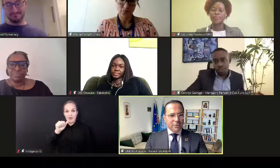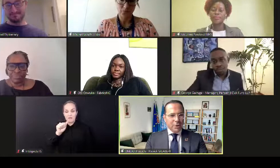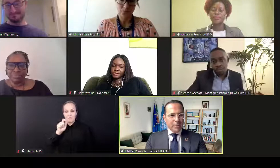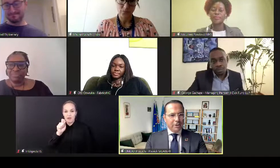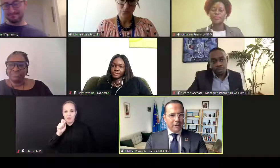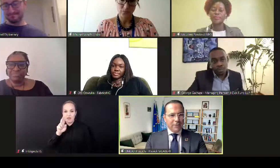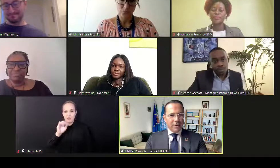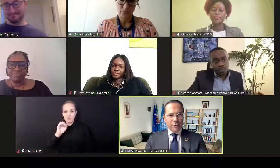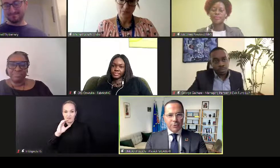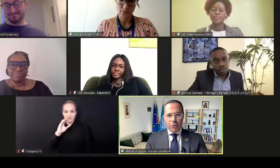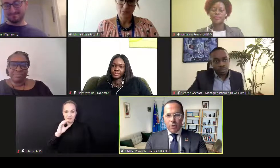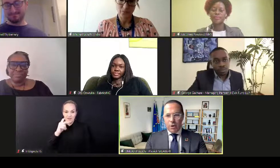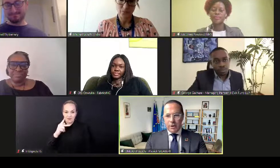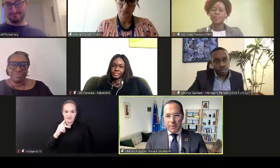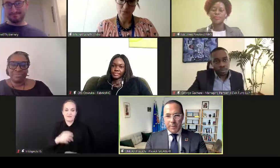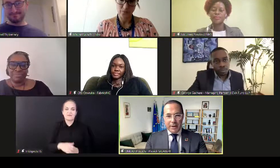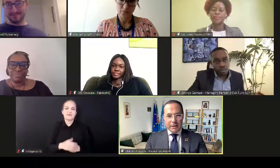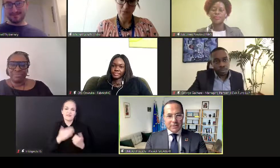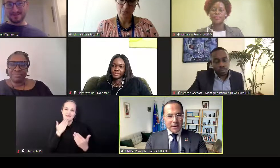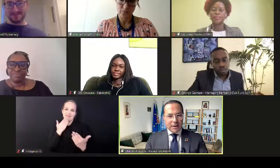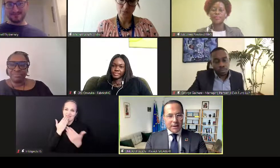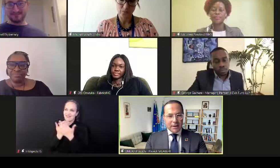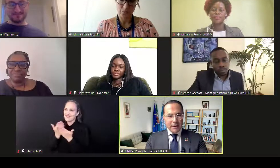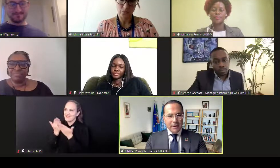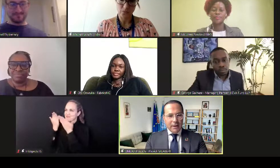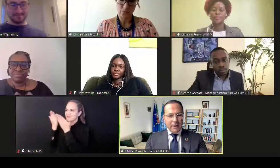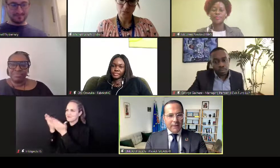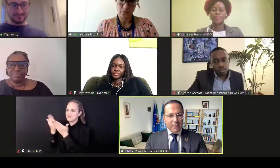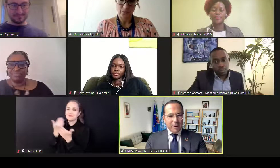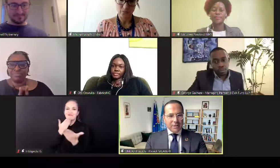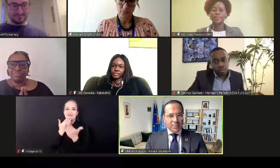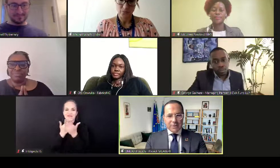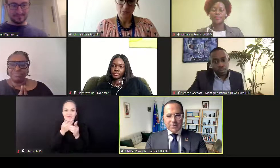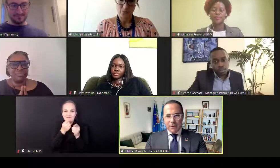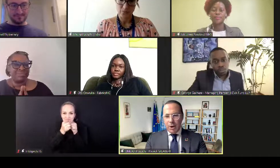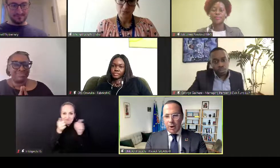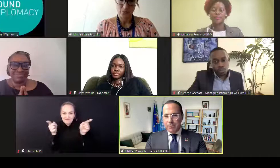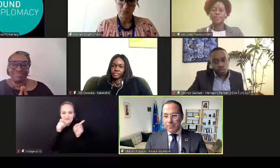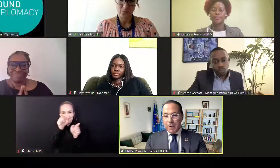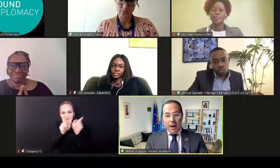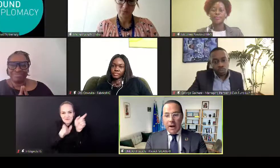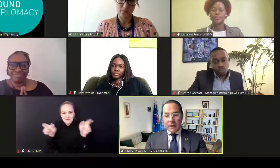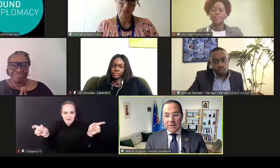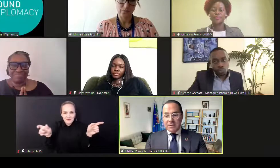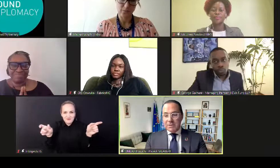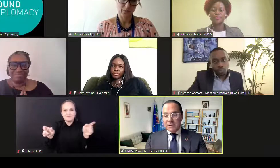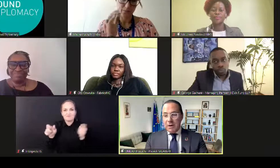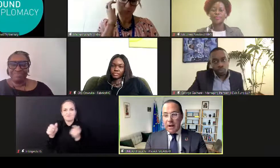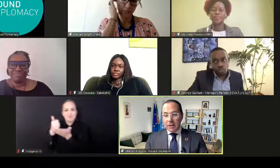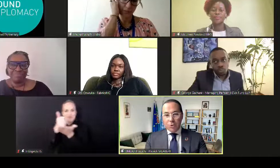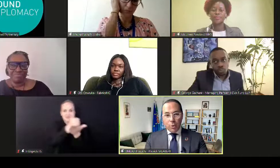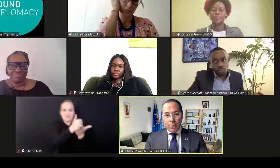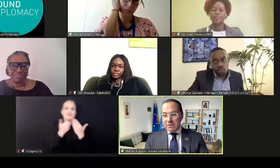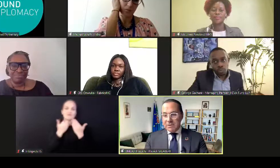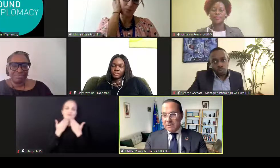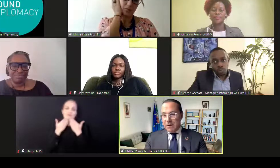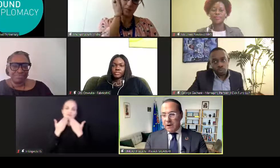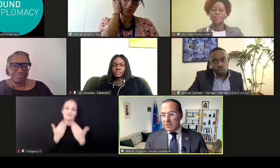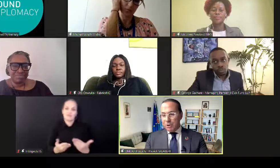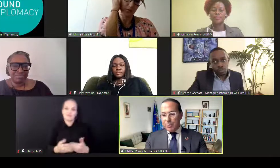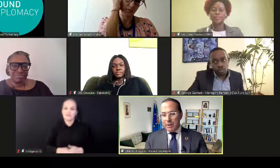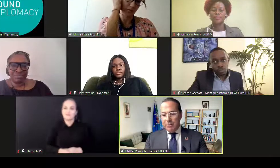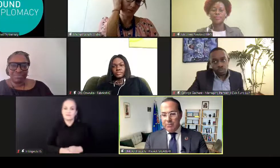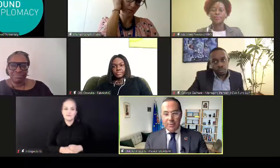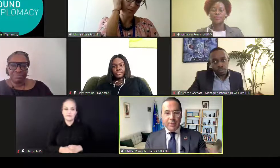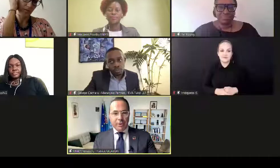Thank you so much. And thank you to all the panelists and and the participants. I see this is a large group and this is a large